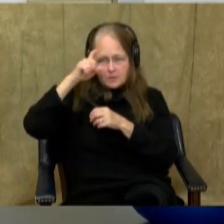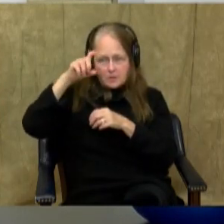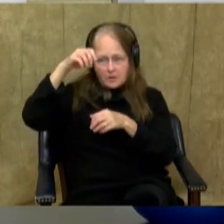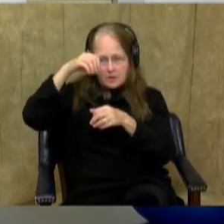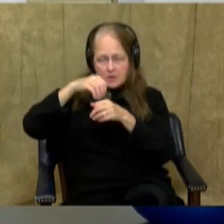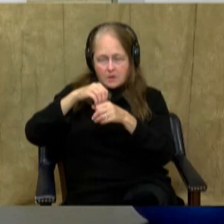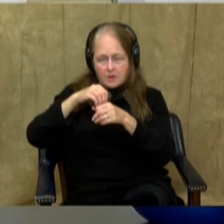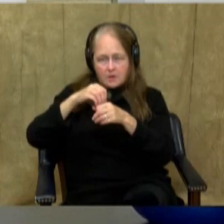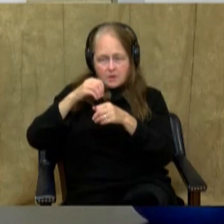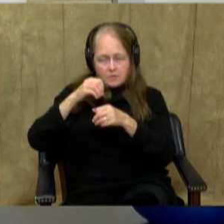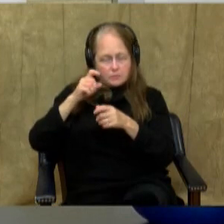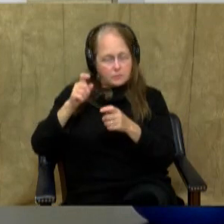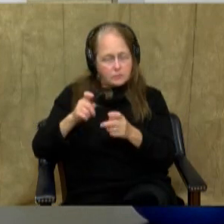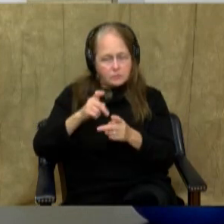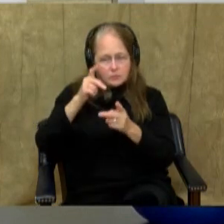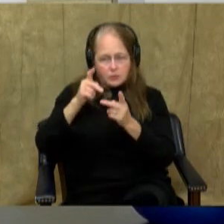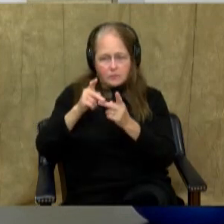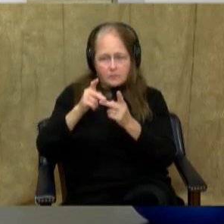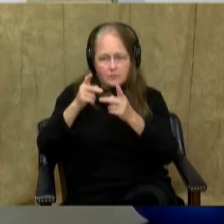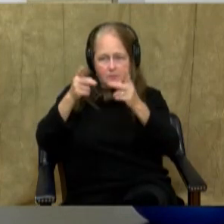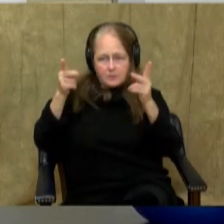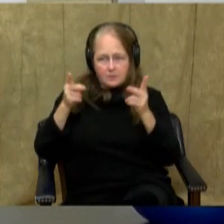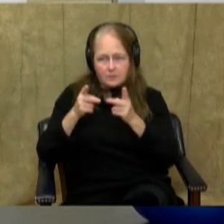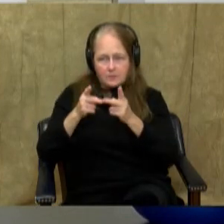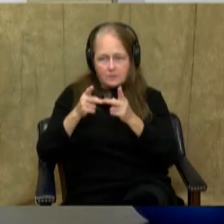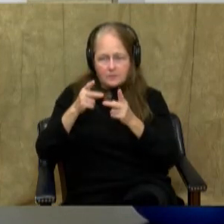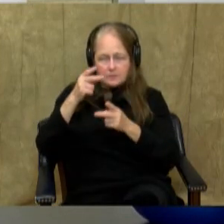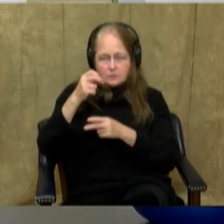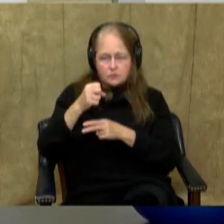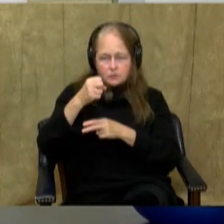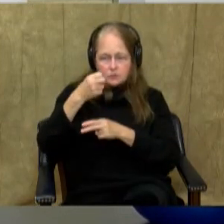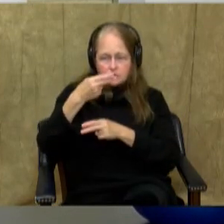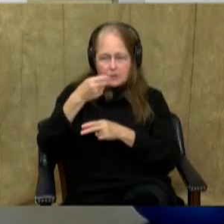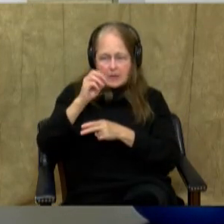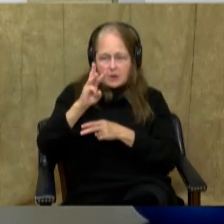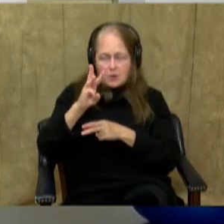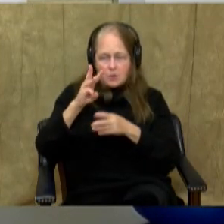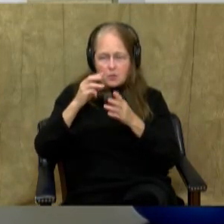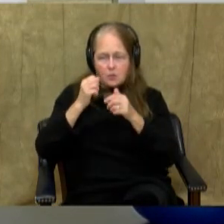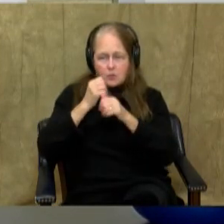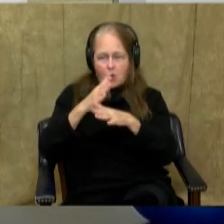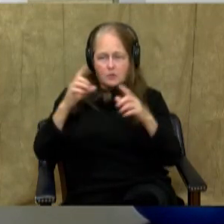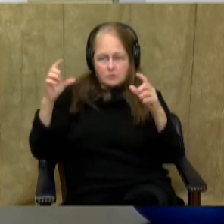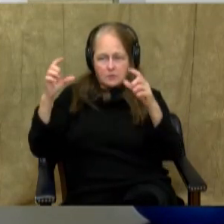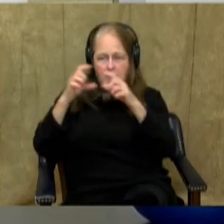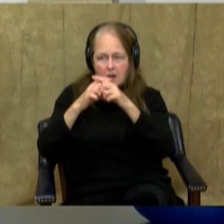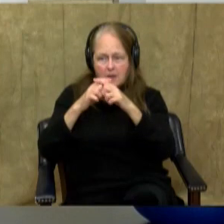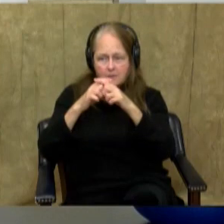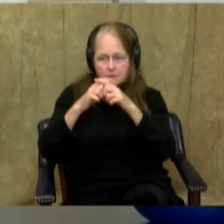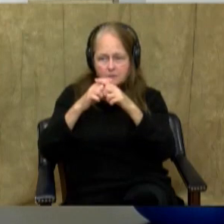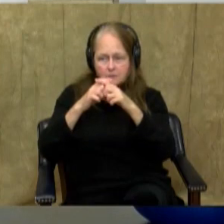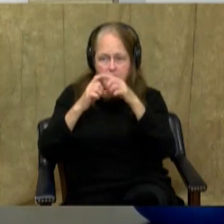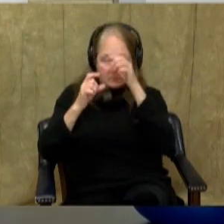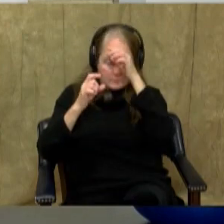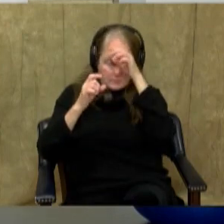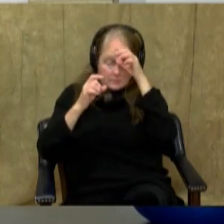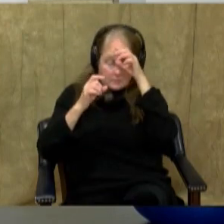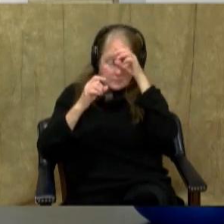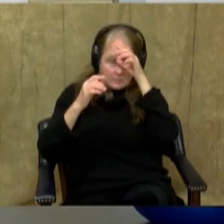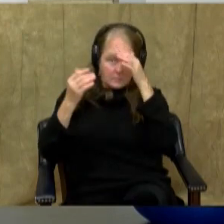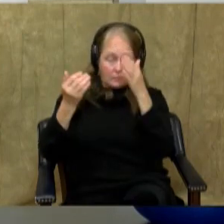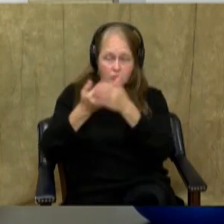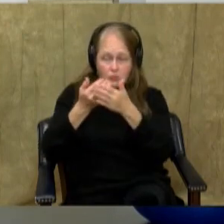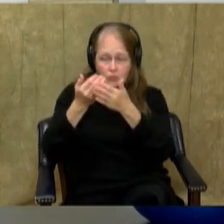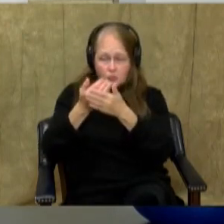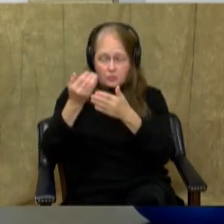that ideal position to cast the shadow to cause an eclipse. So that's going to bring us to the new